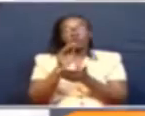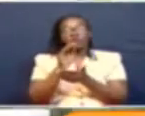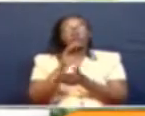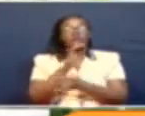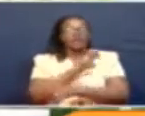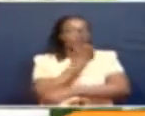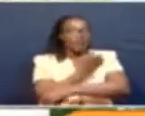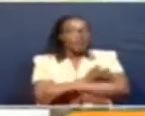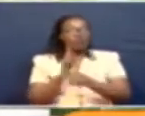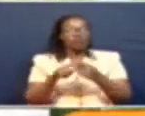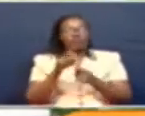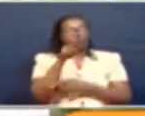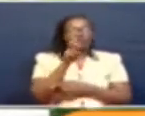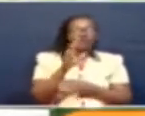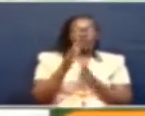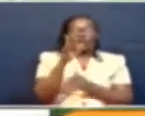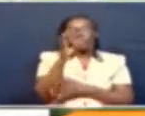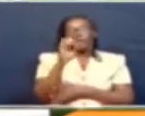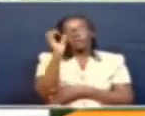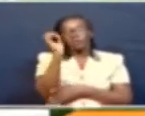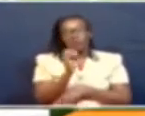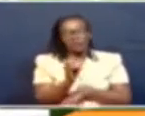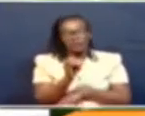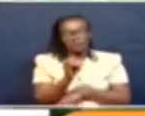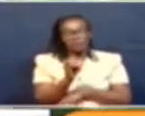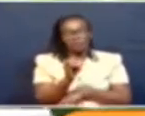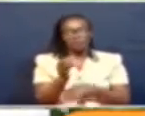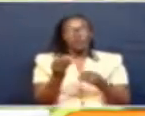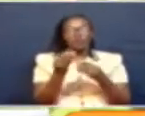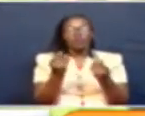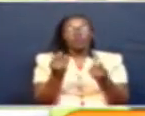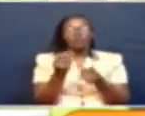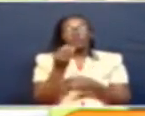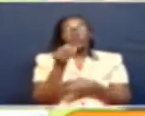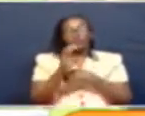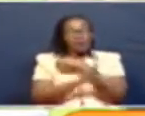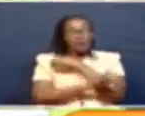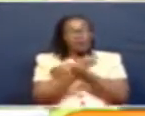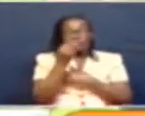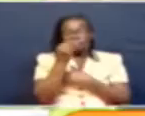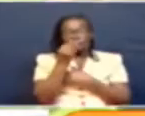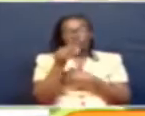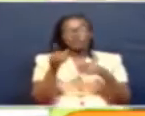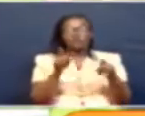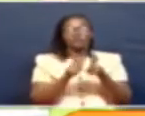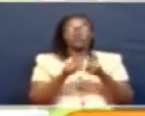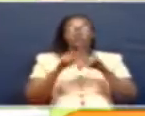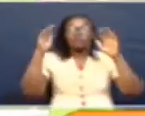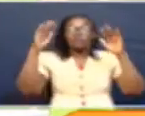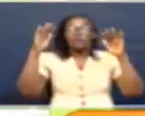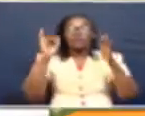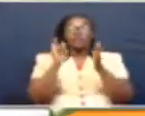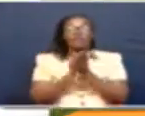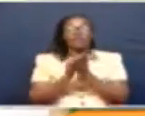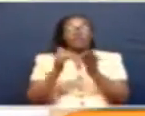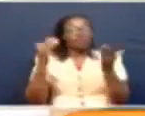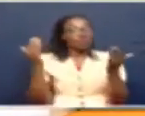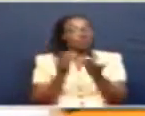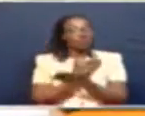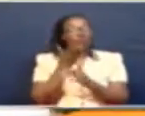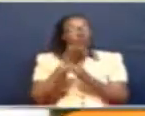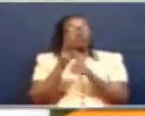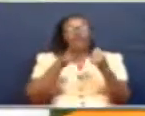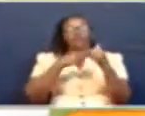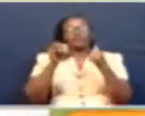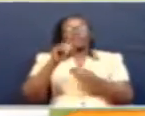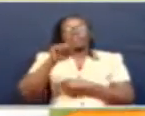20-30%. Compounding the country's food situation is also the ongoing rains that is said to have so far washed over 70,000 acres